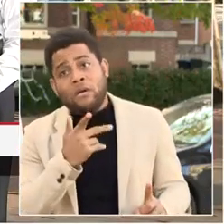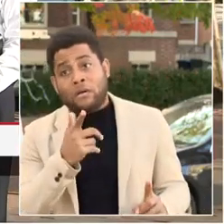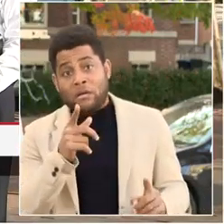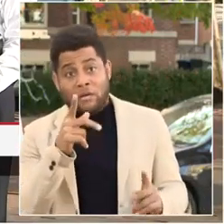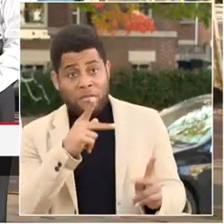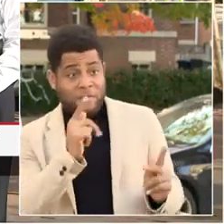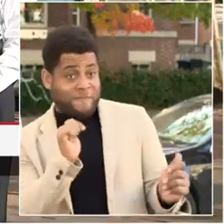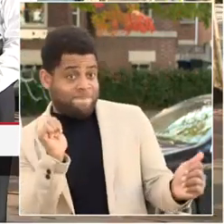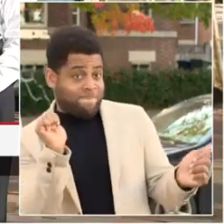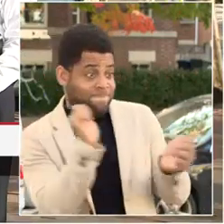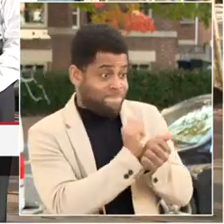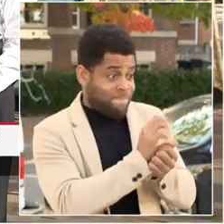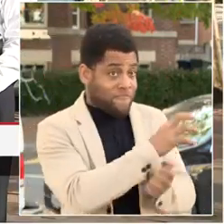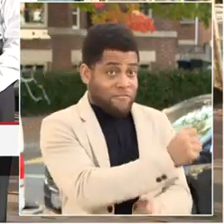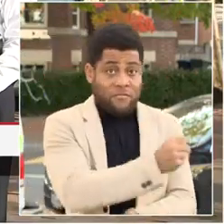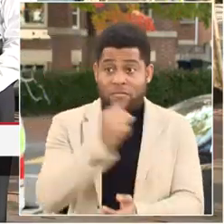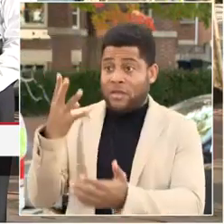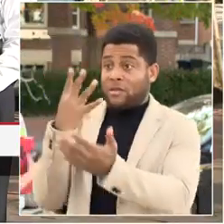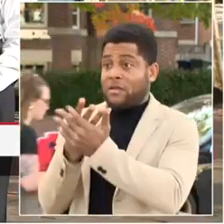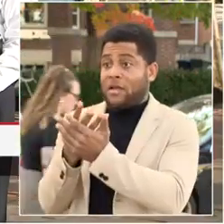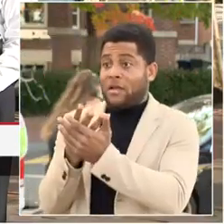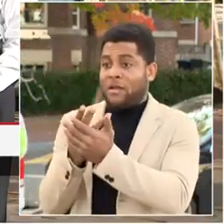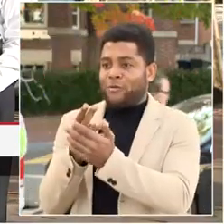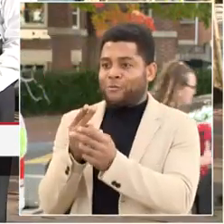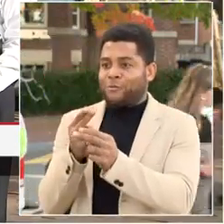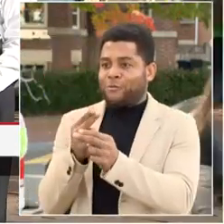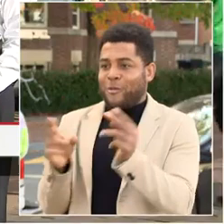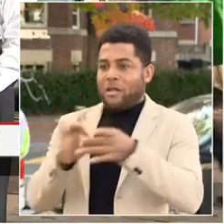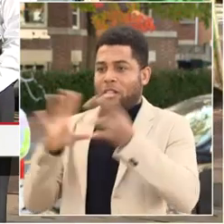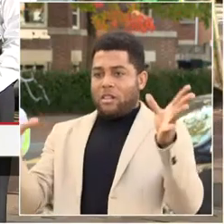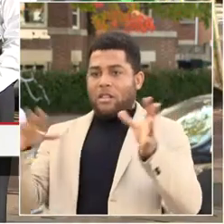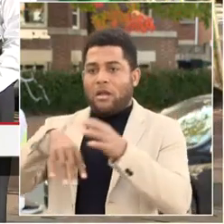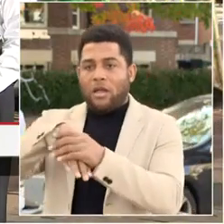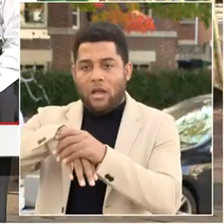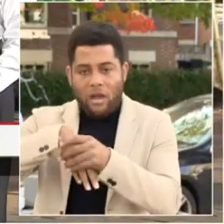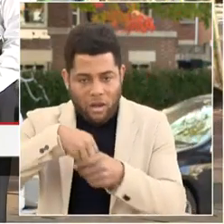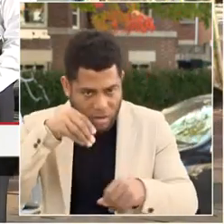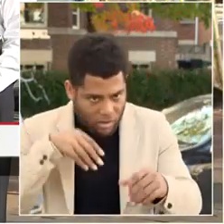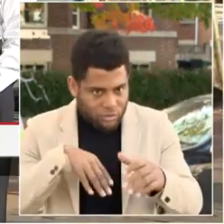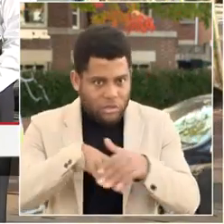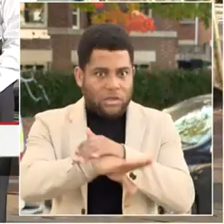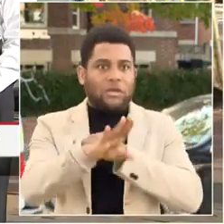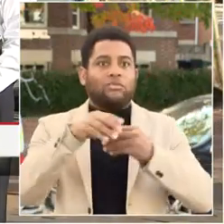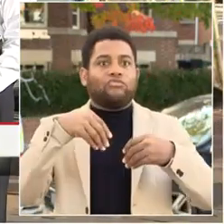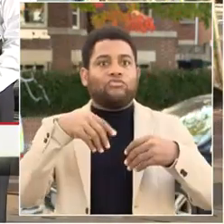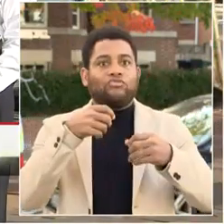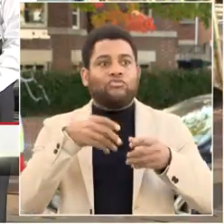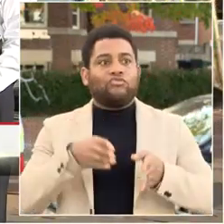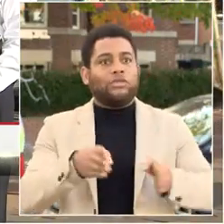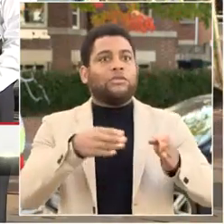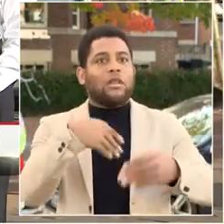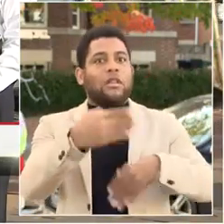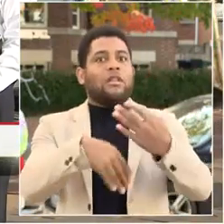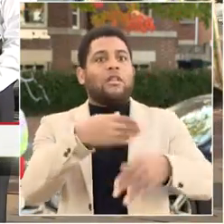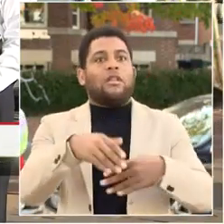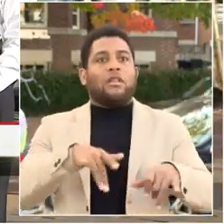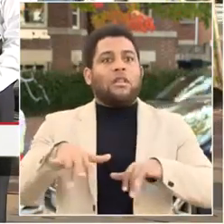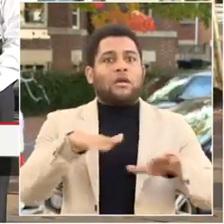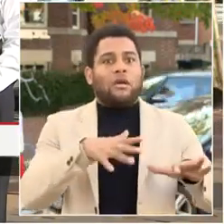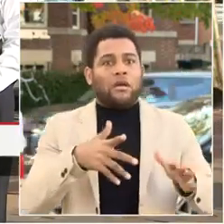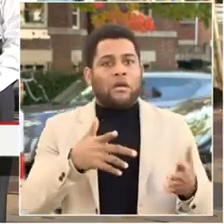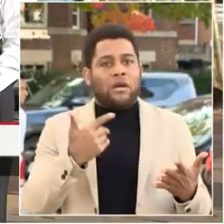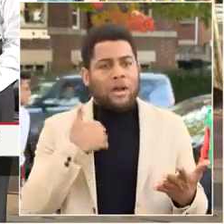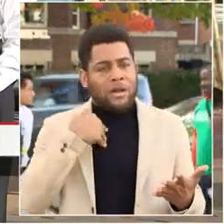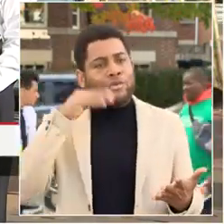on the streets. So I know that Councilmember Pinto is considering a permanent version of